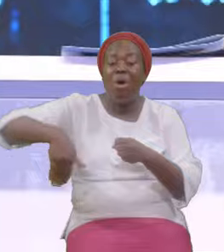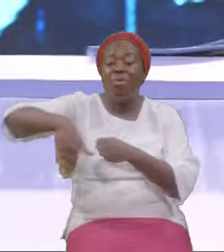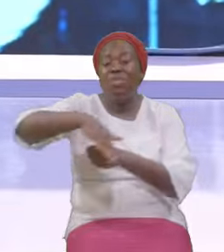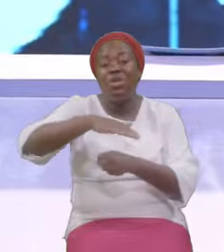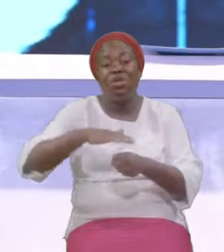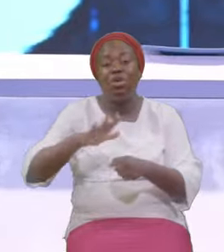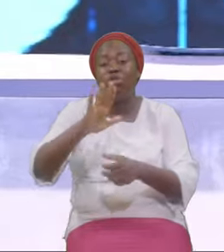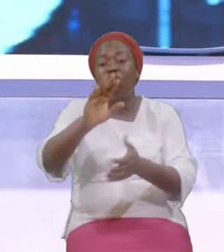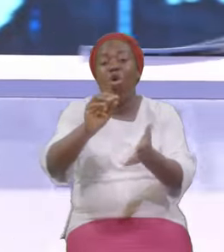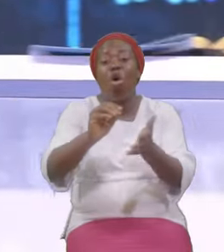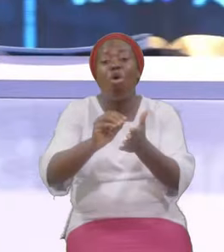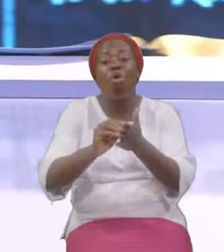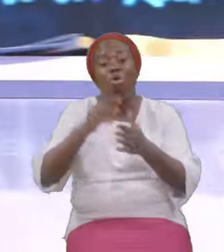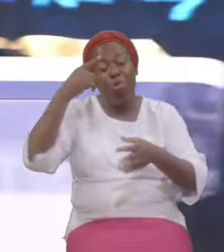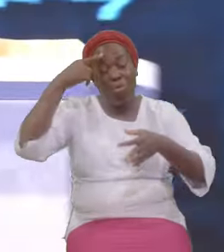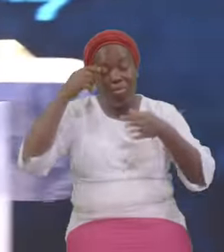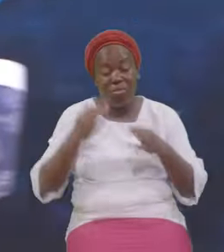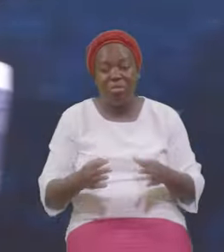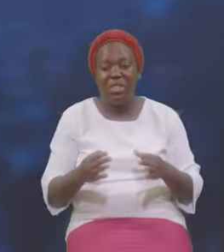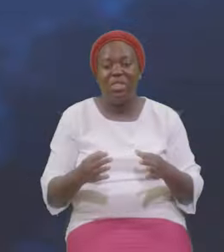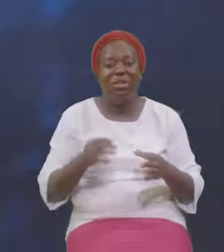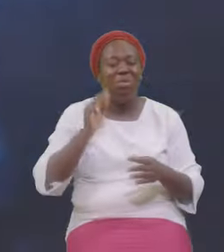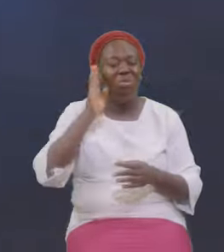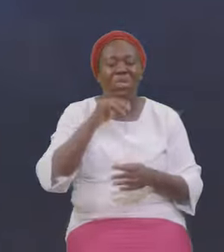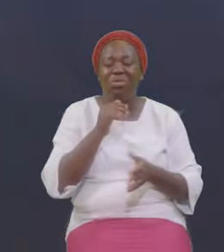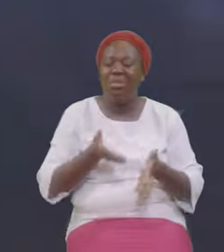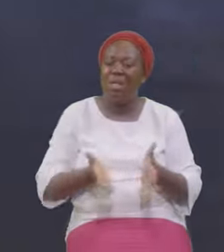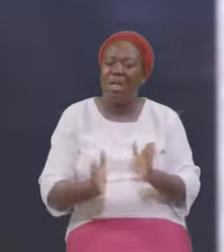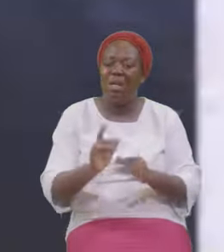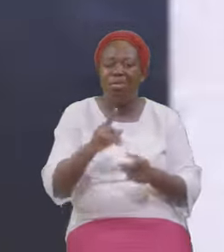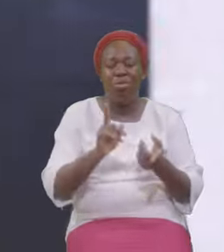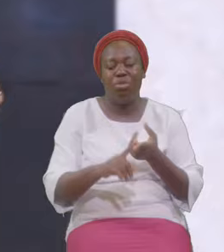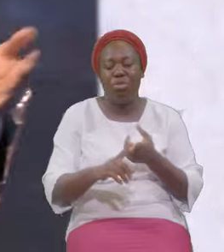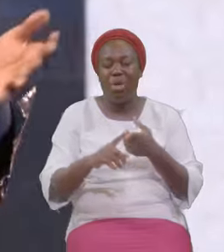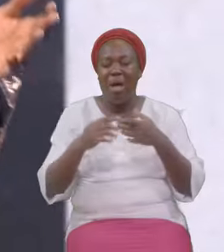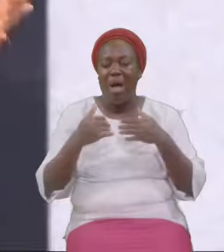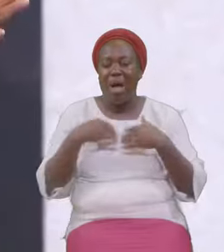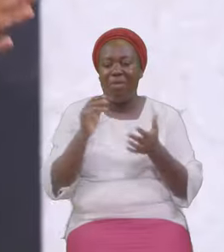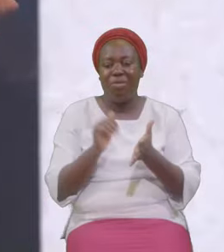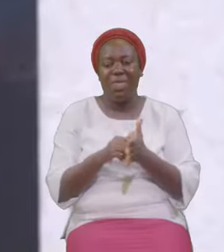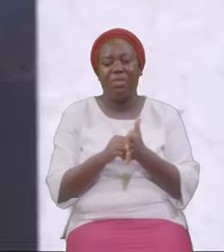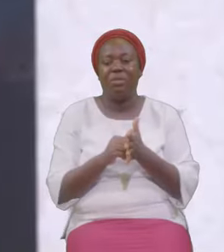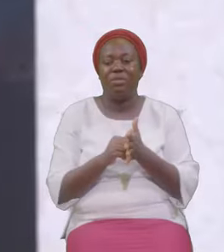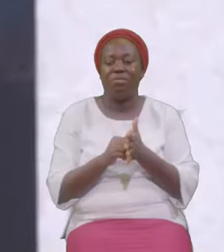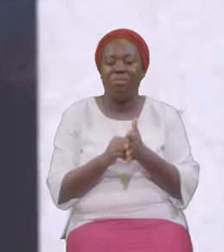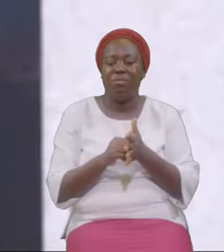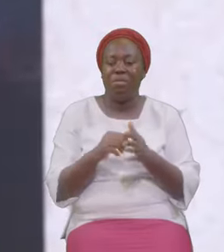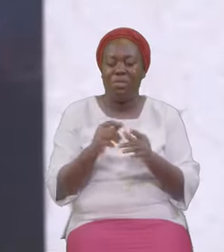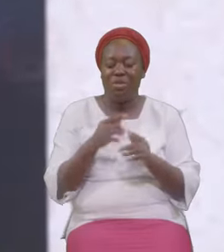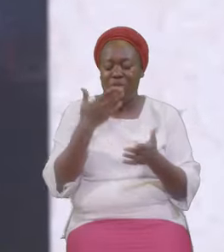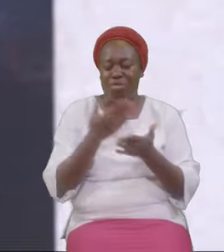resolution, decision, will not allow you to have such goodness